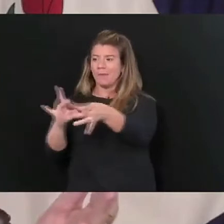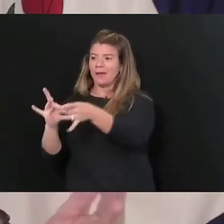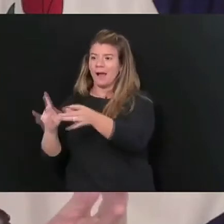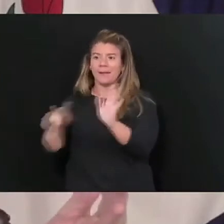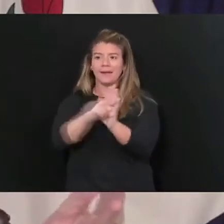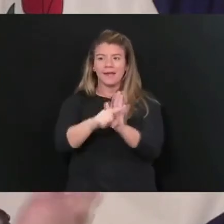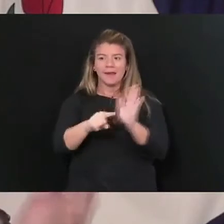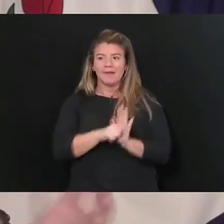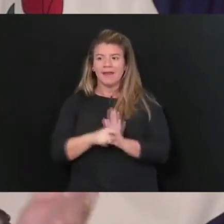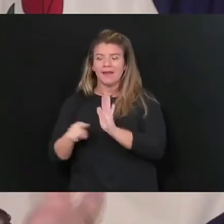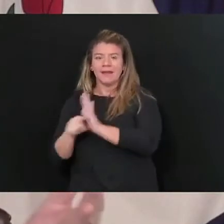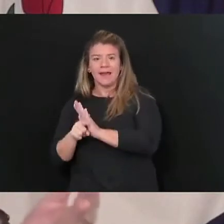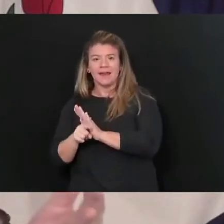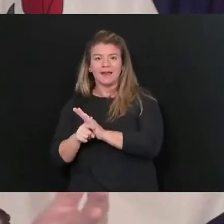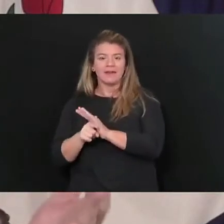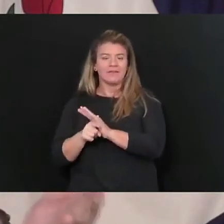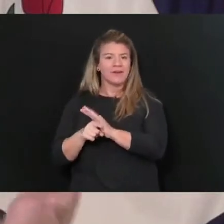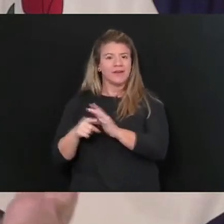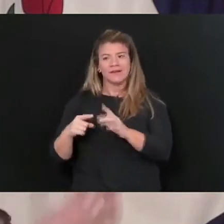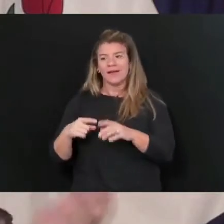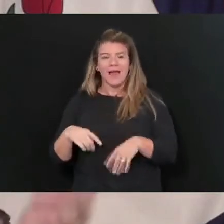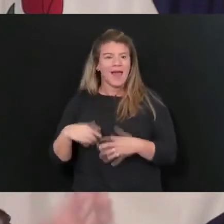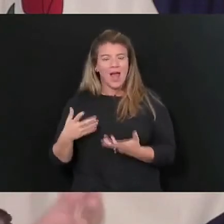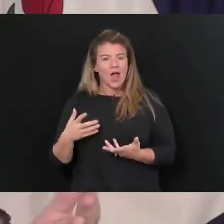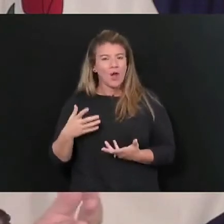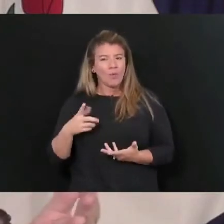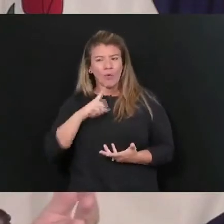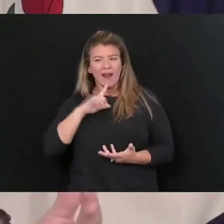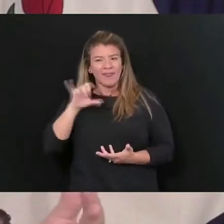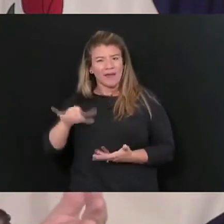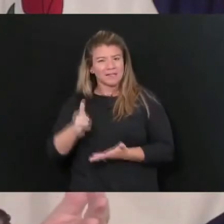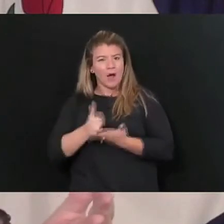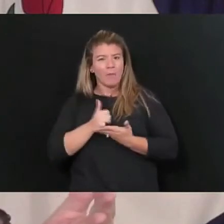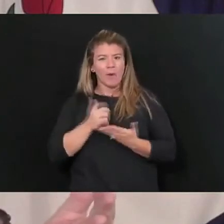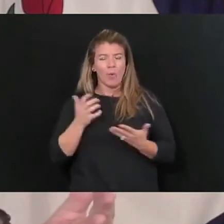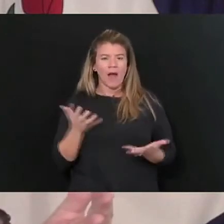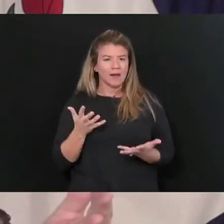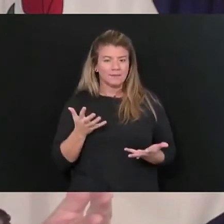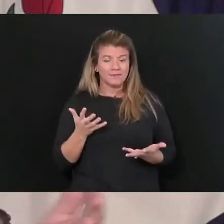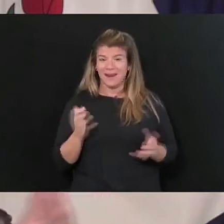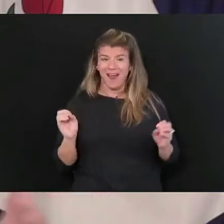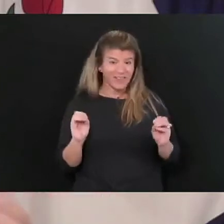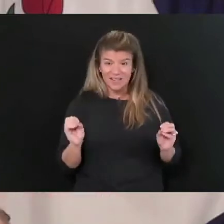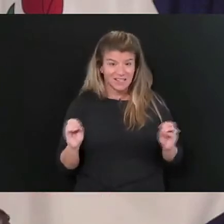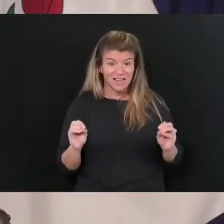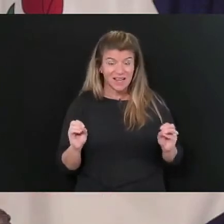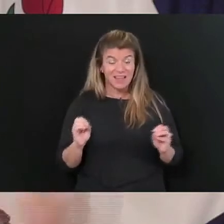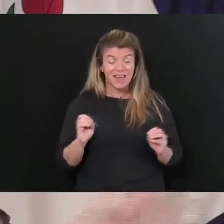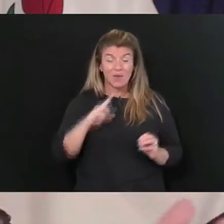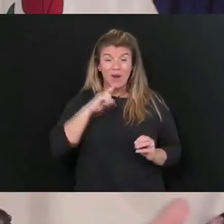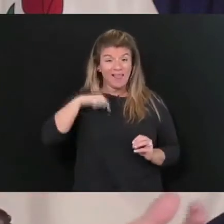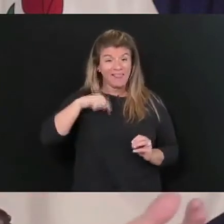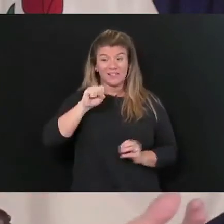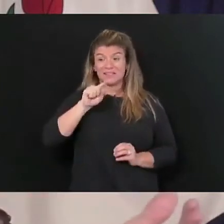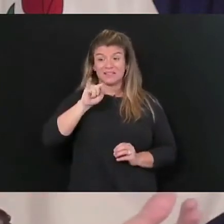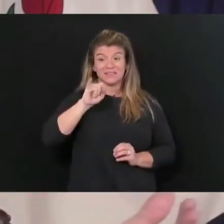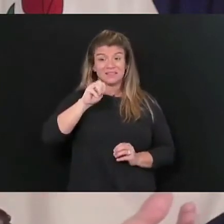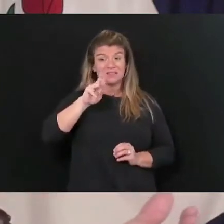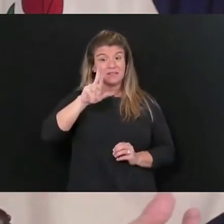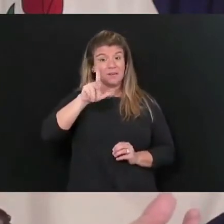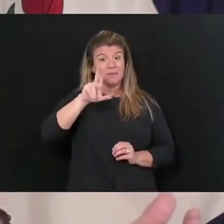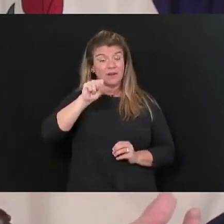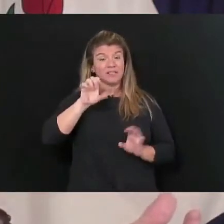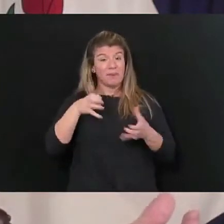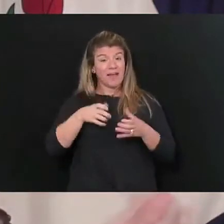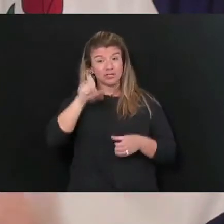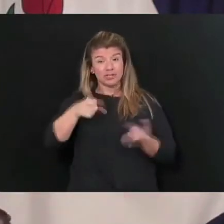day, what are they getting done? I mean, for crying out loud, this stimulus package should have been passed way back when.